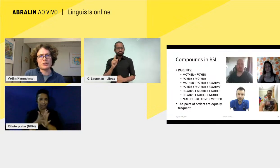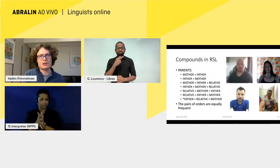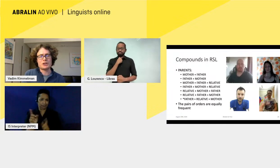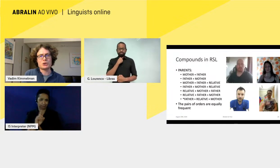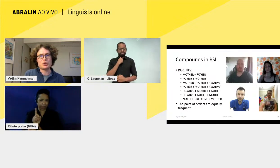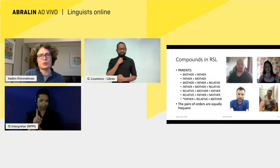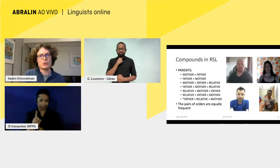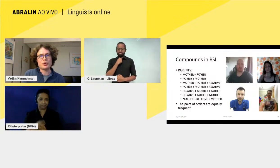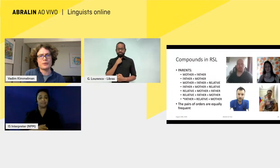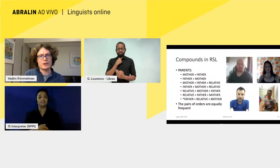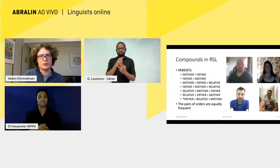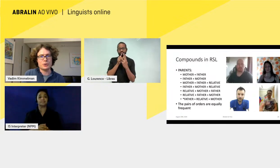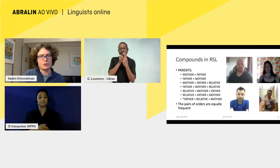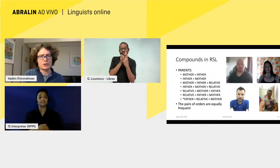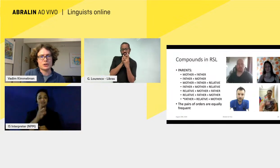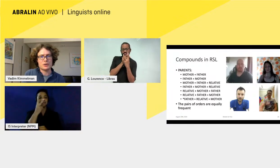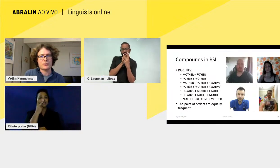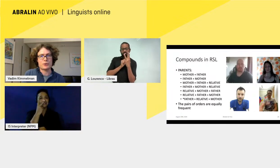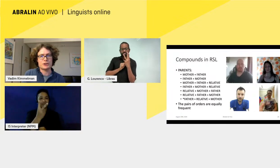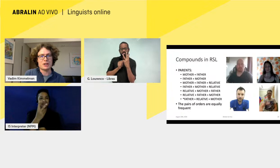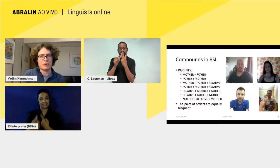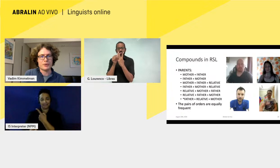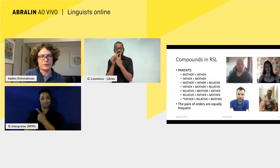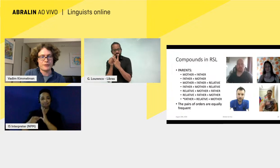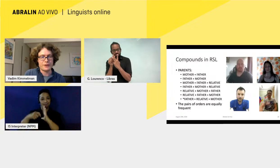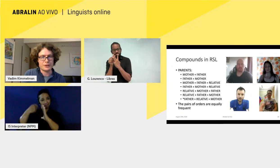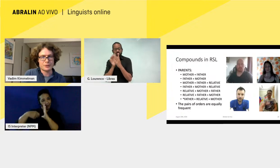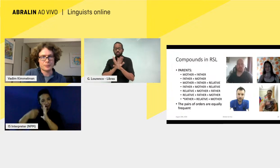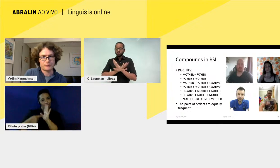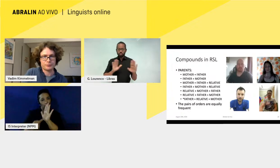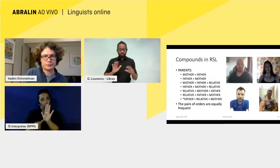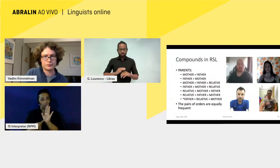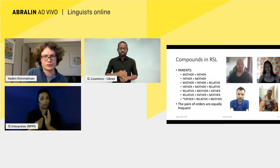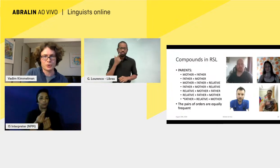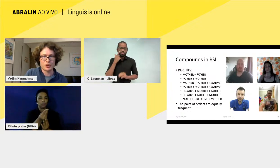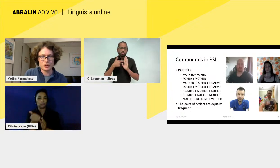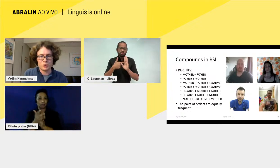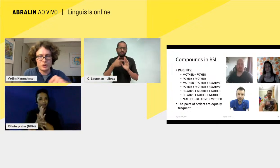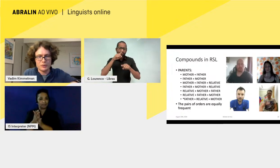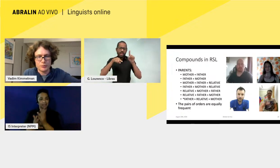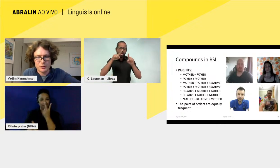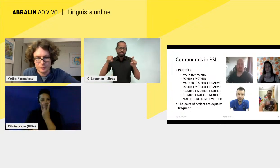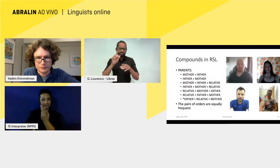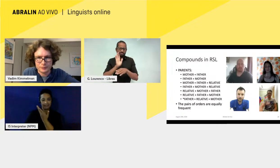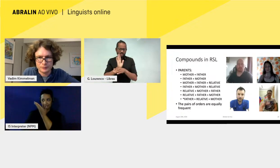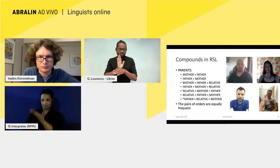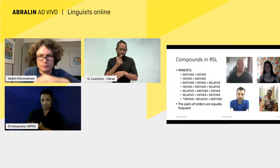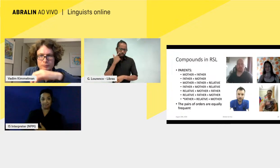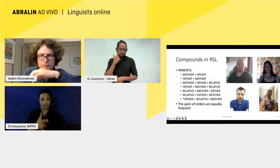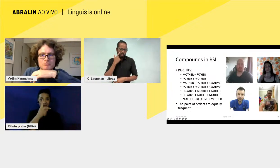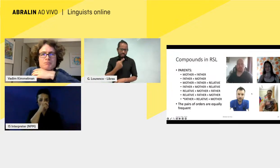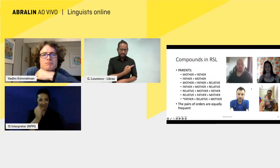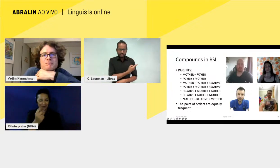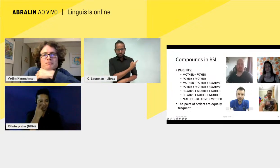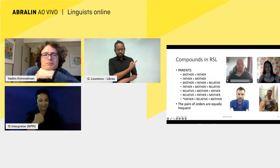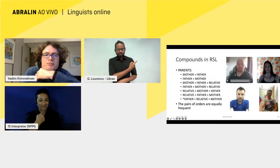So let me just show you the videos for some of the variants so that you believe me.